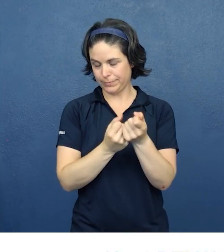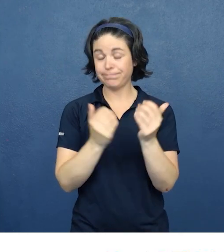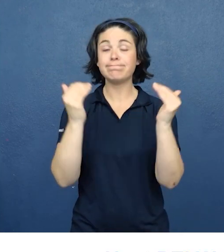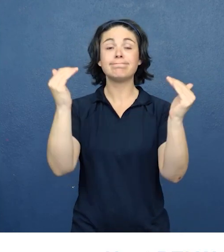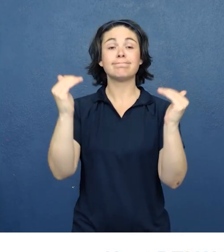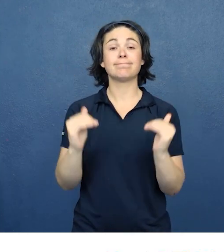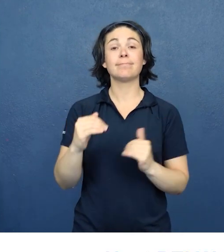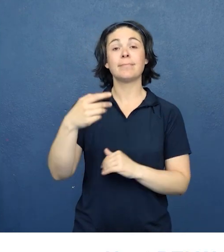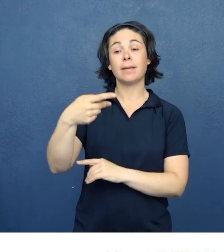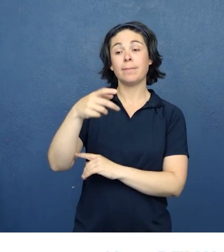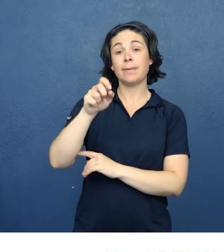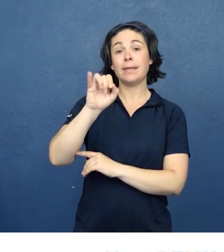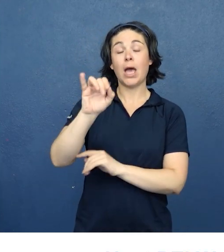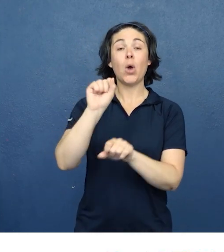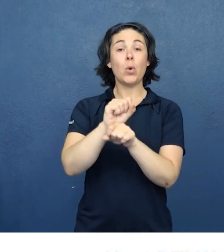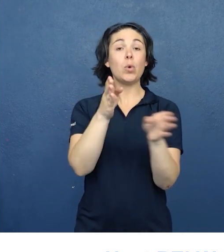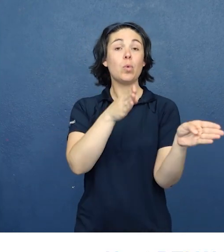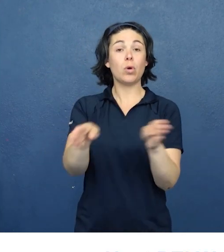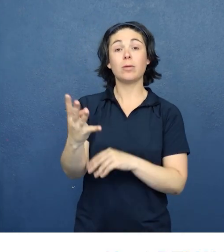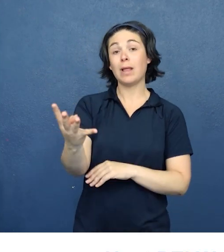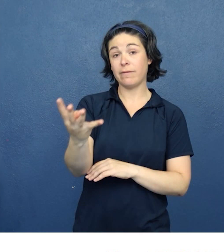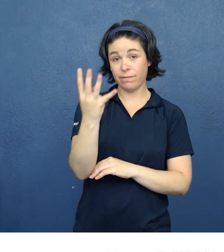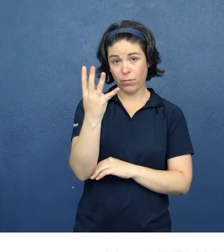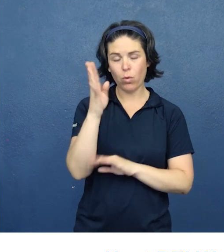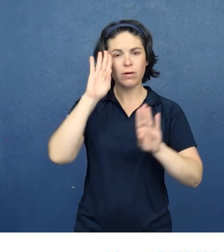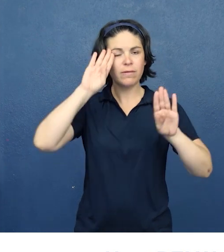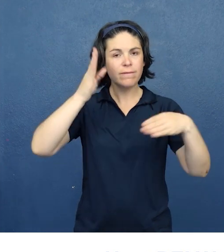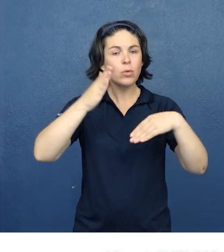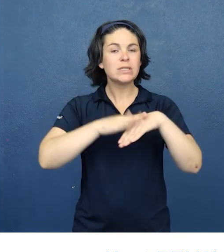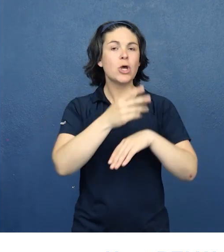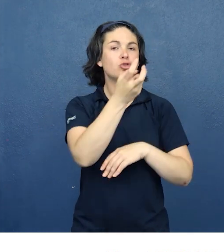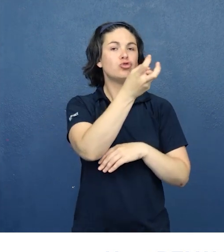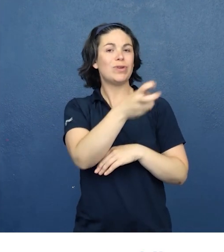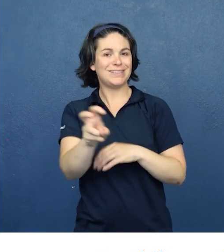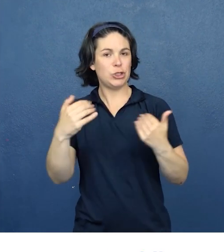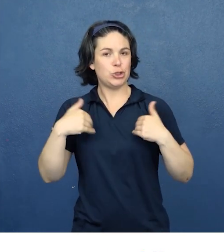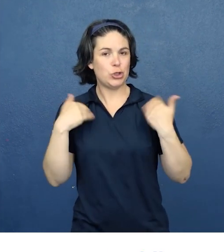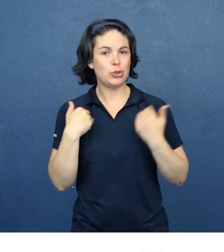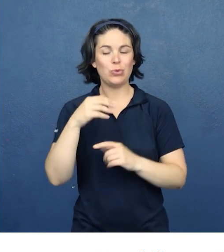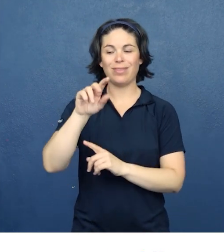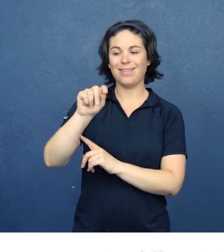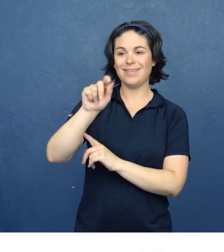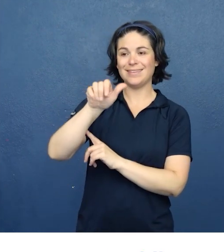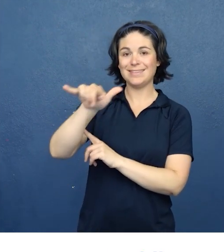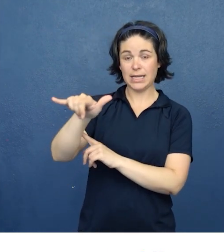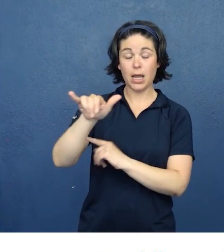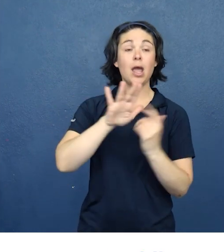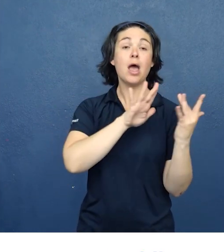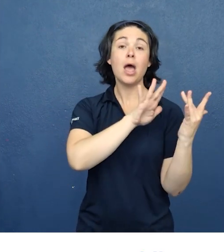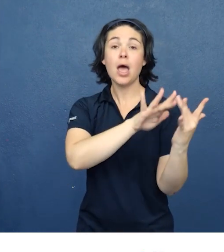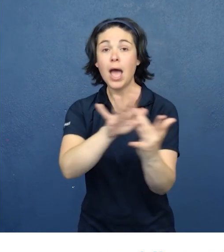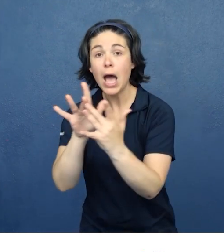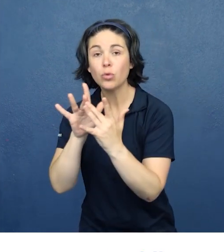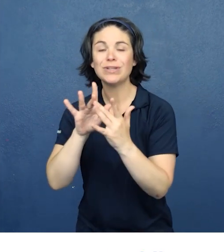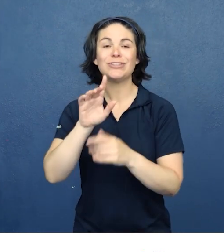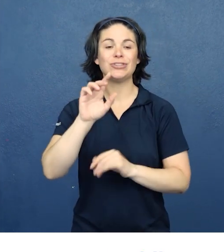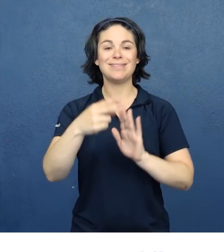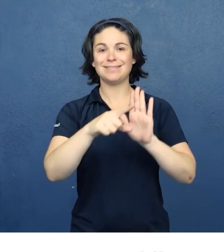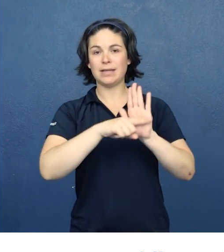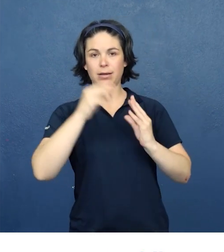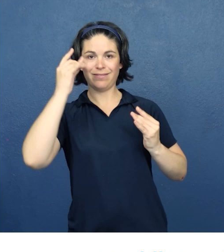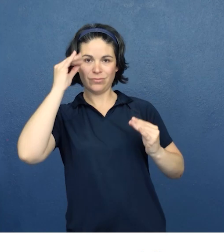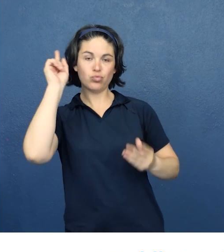Next, PEI Work Plan 4, which focuses on transition age youth, or TAY, providing outreach, stigma reduction, and suicide